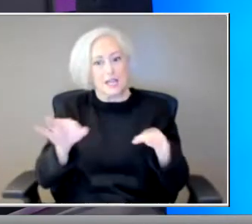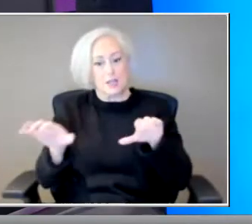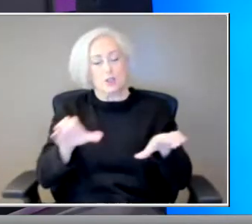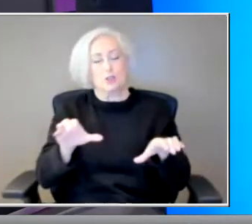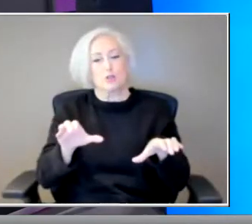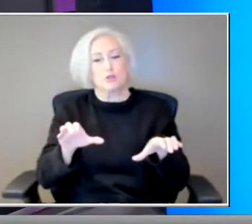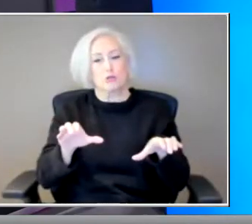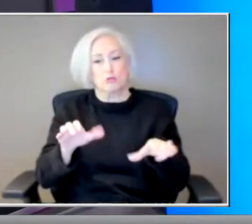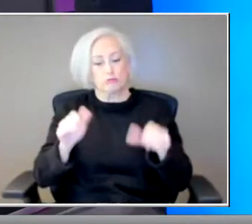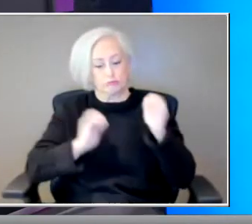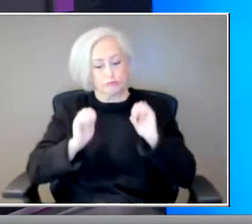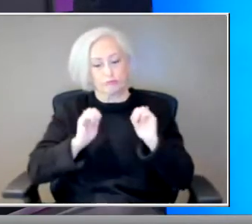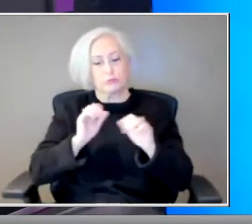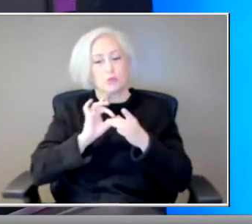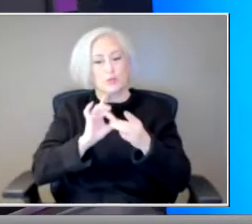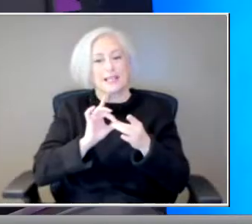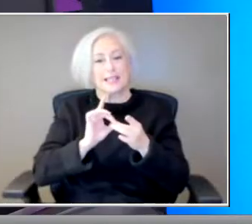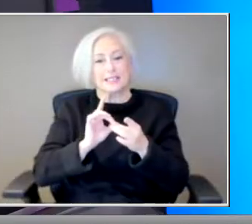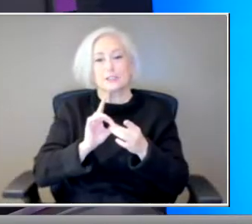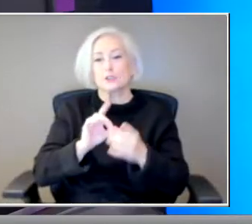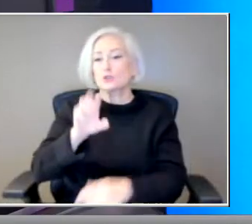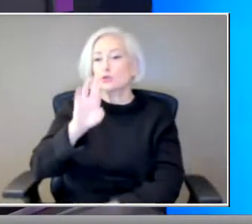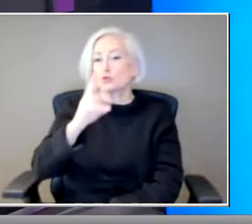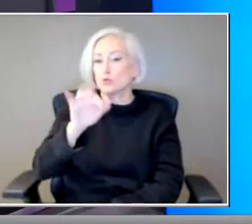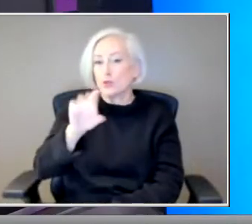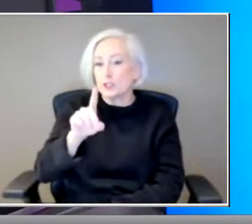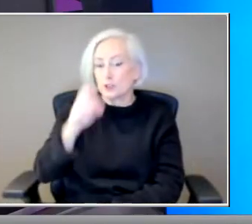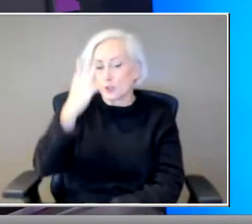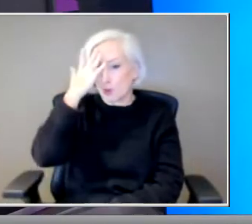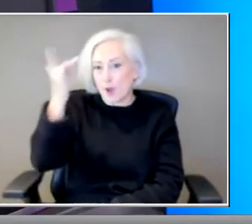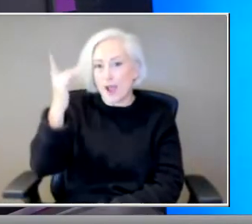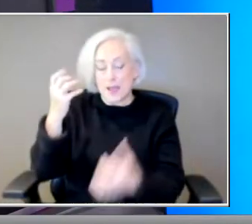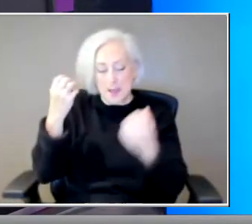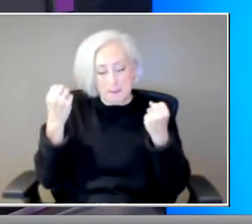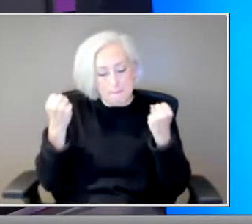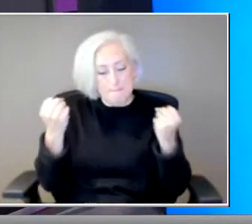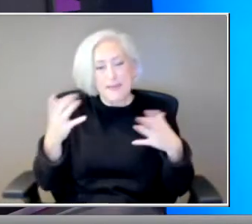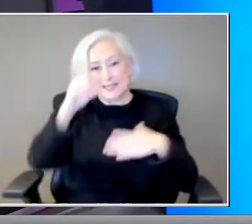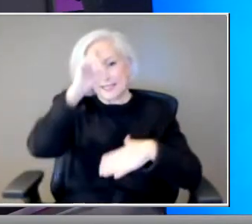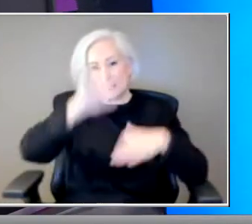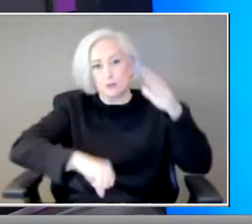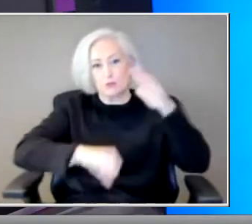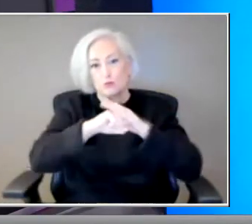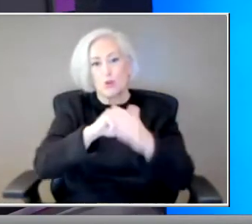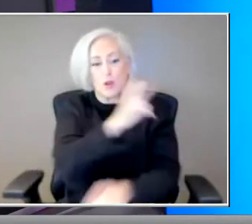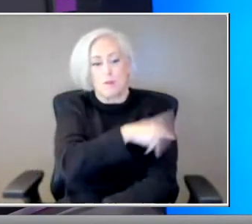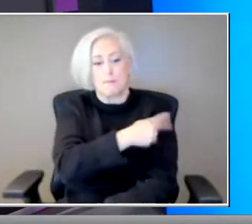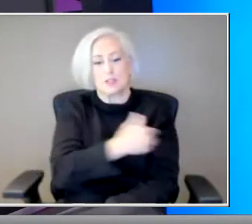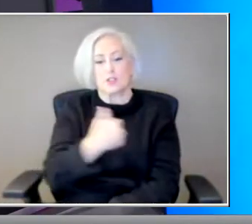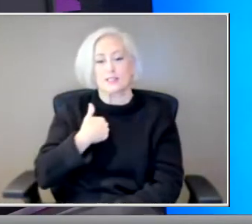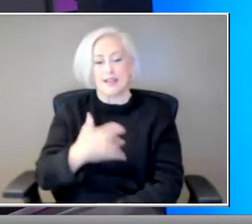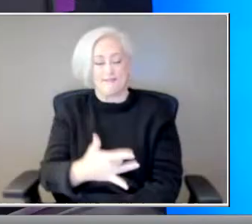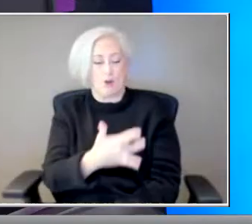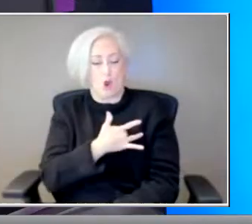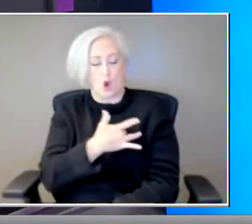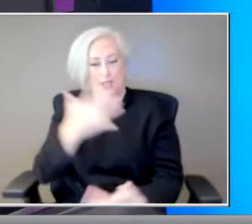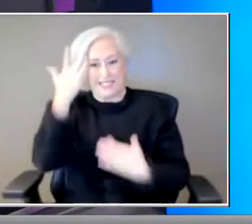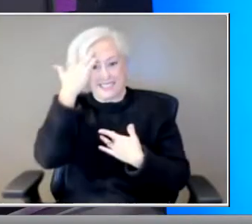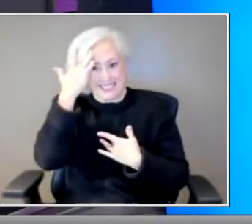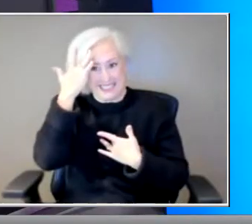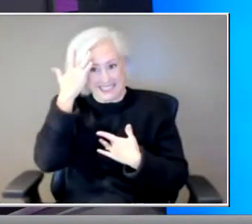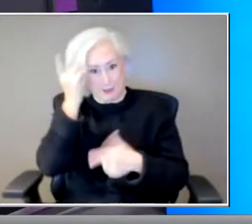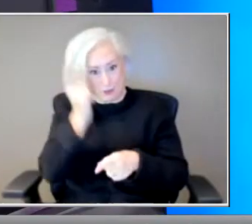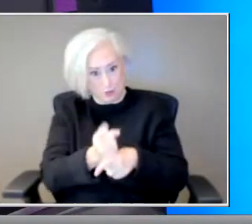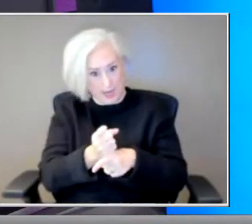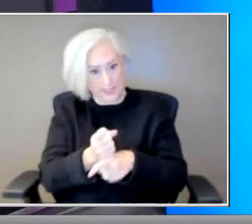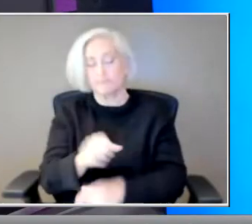so many of your stroke patients have heart disease. Is it most of your stroke patients that have heart disease as well? Yeah, I would say most. Most of the